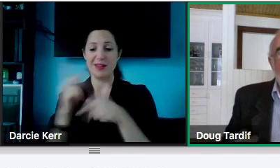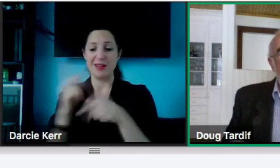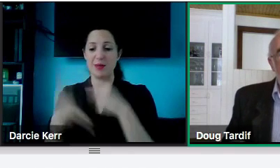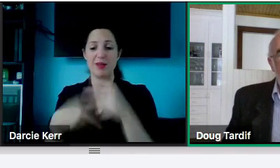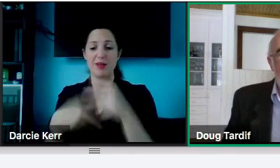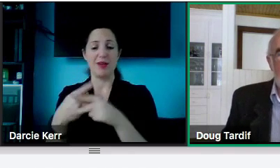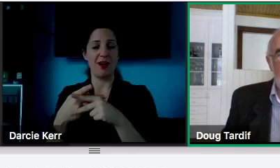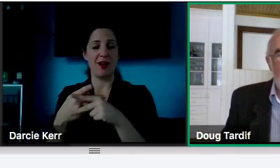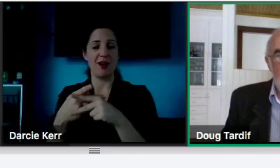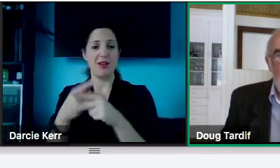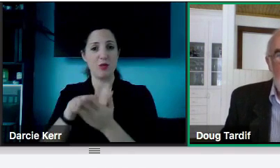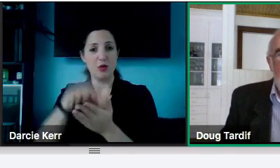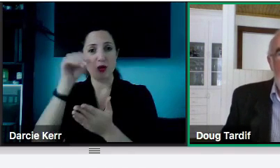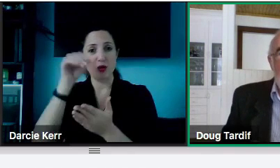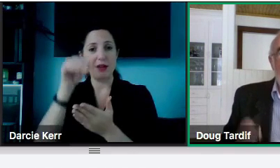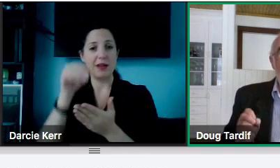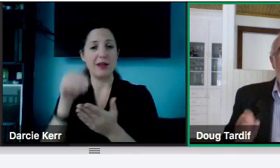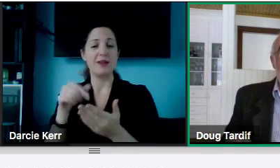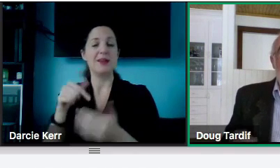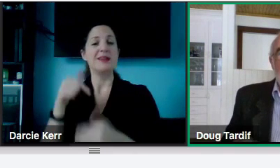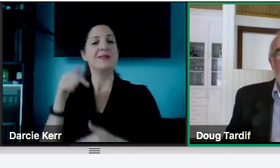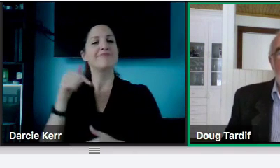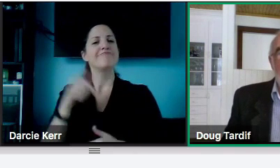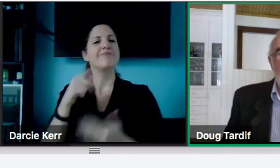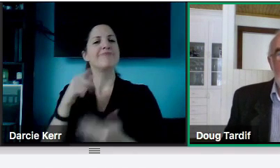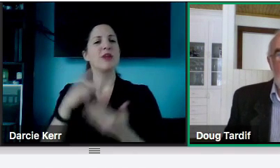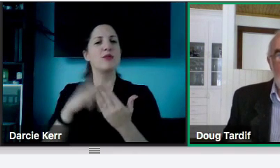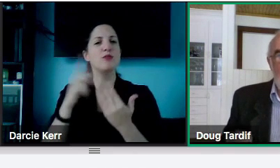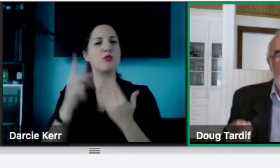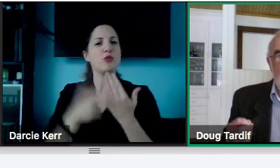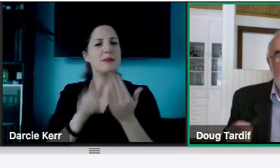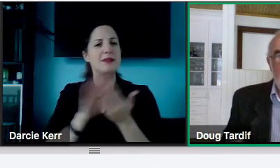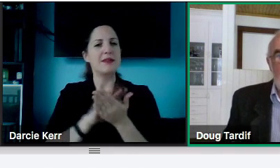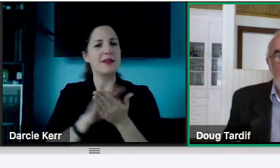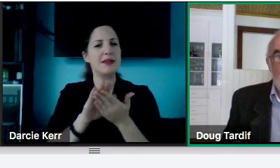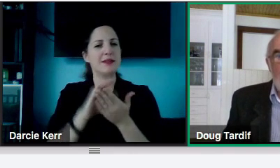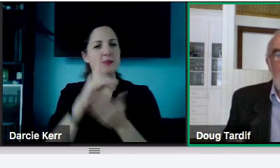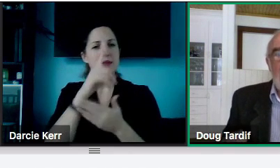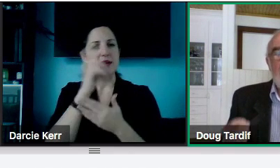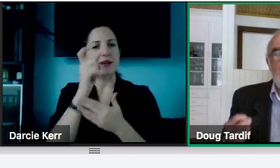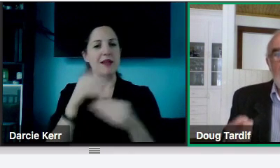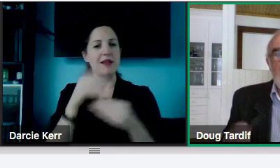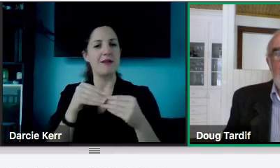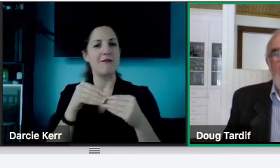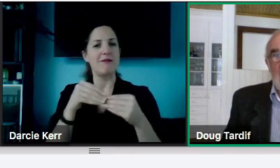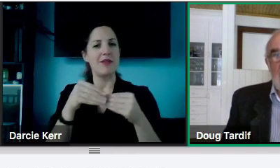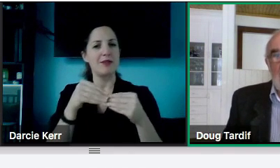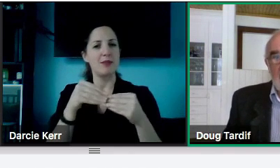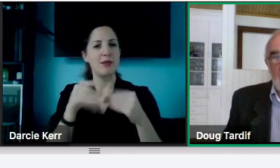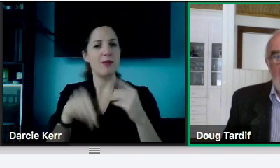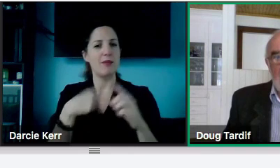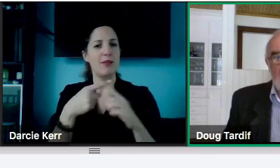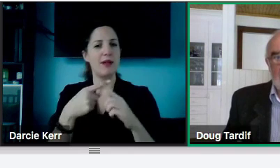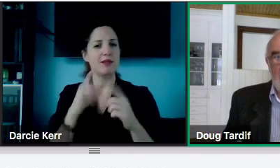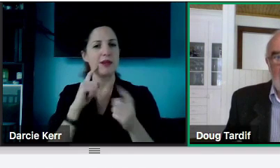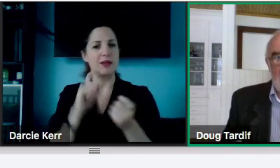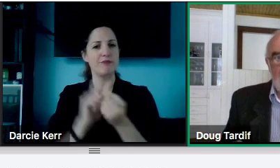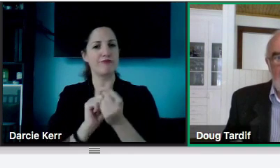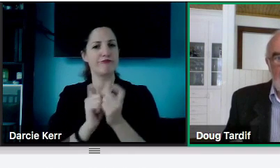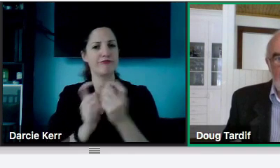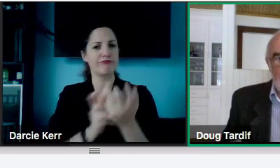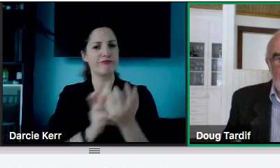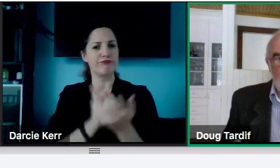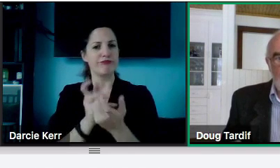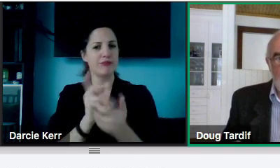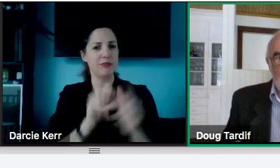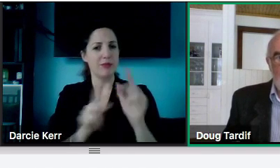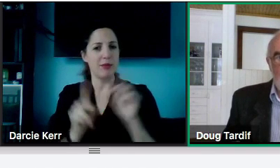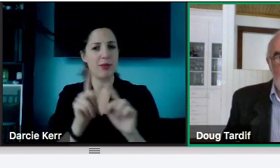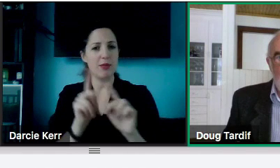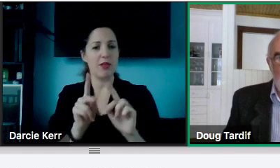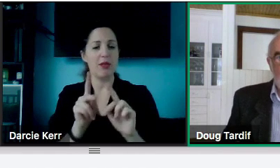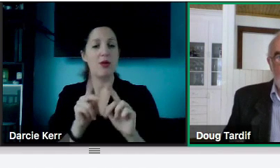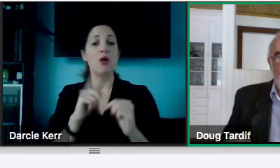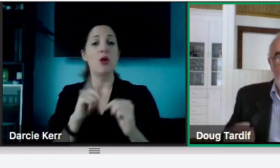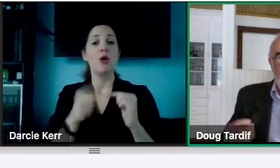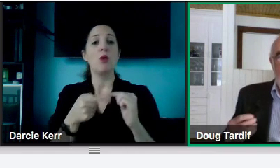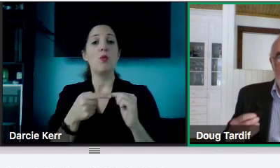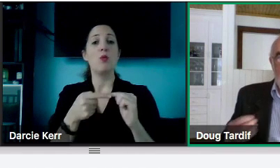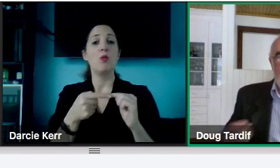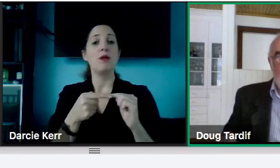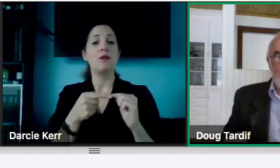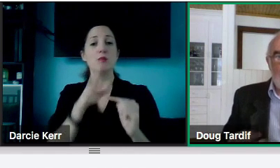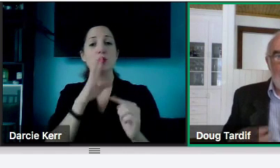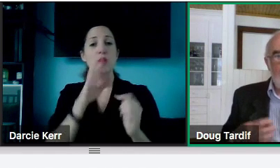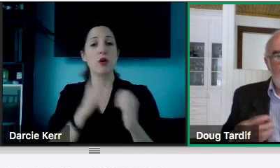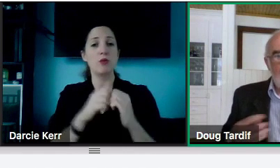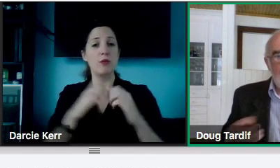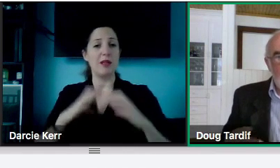we're very flexible and we're adaptable. And we have learned from many of the clients coming into the program in the past,